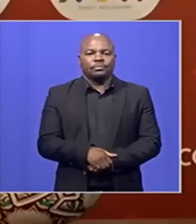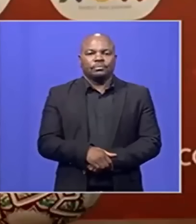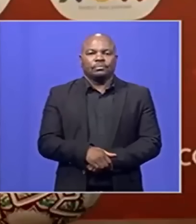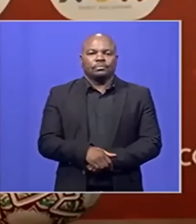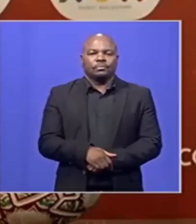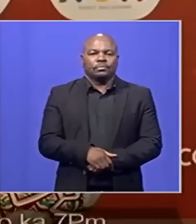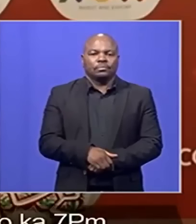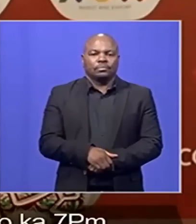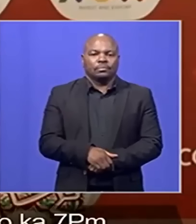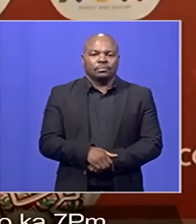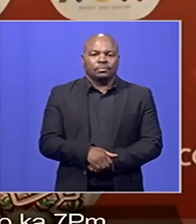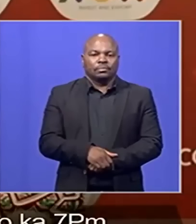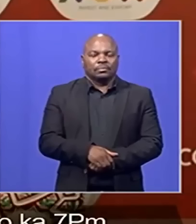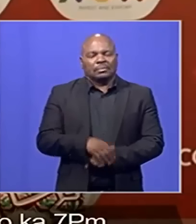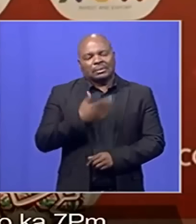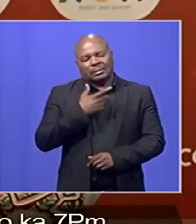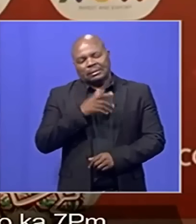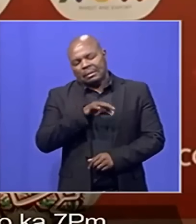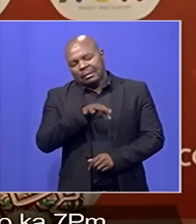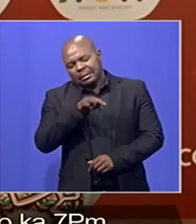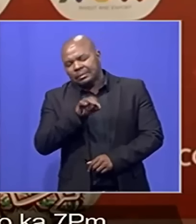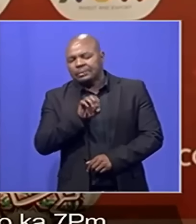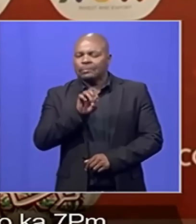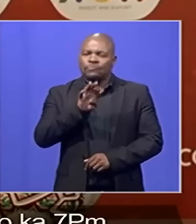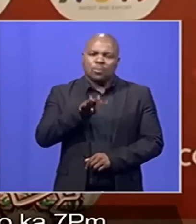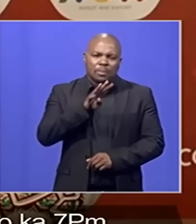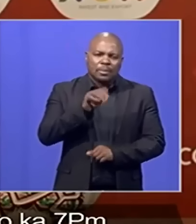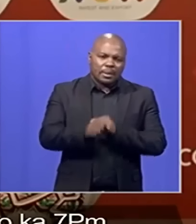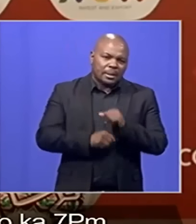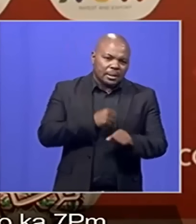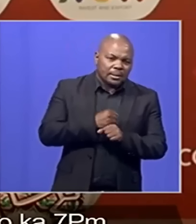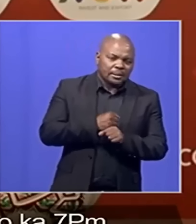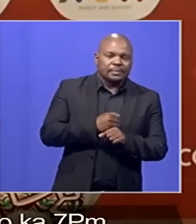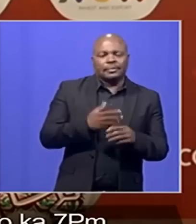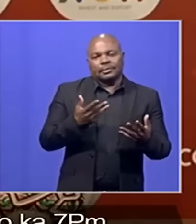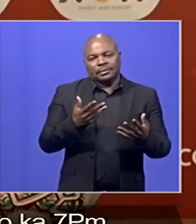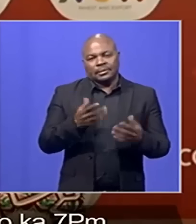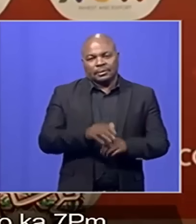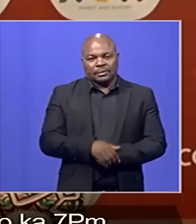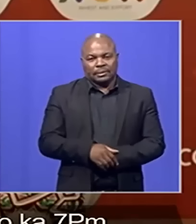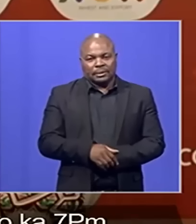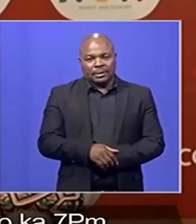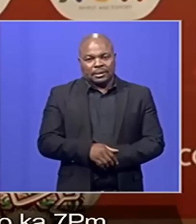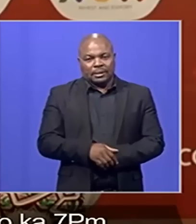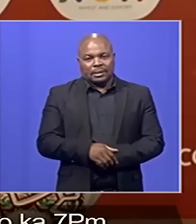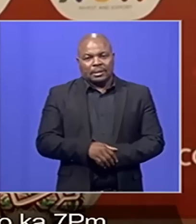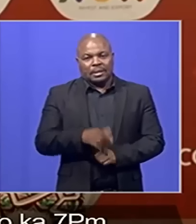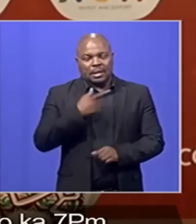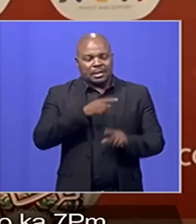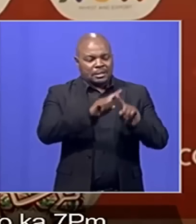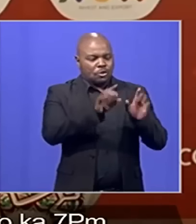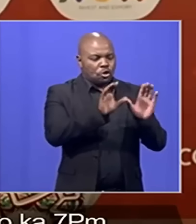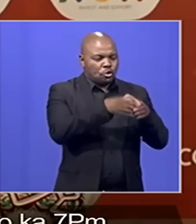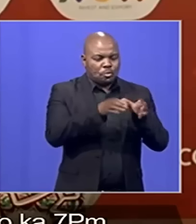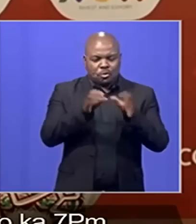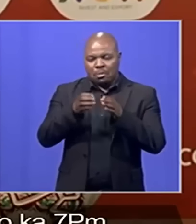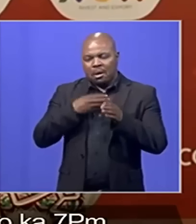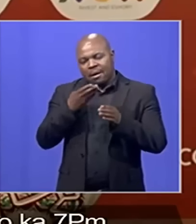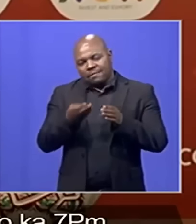I've been here for 13-14 years, and I had some different groups every time or every